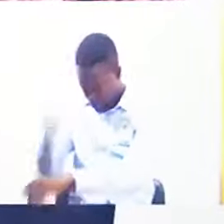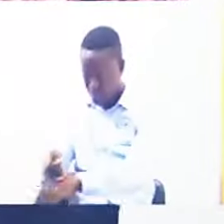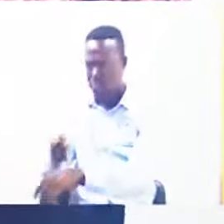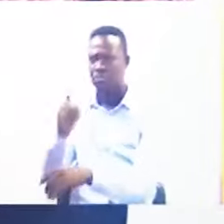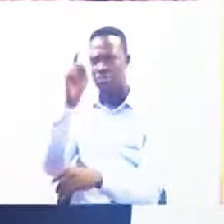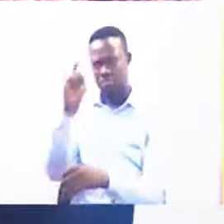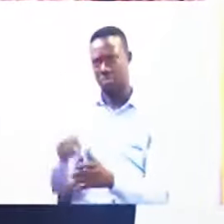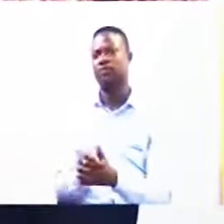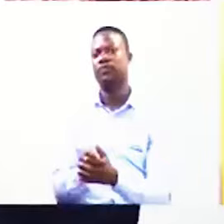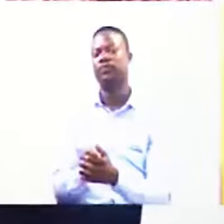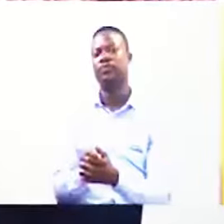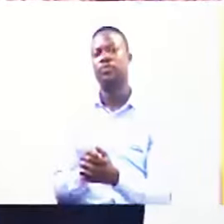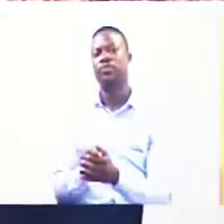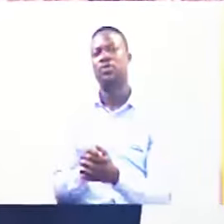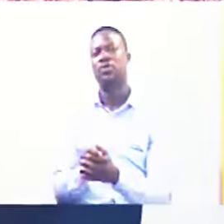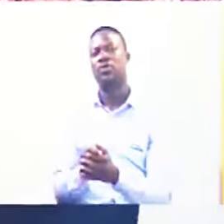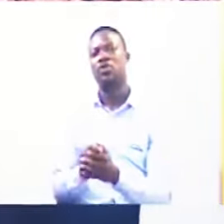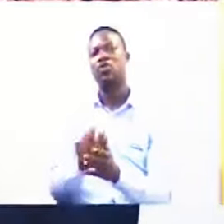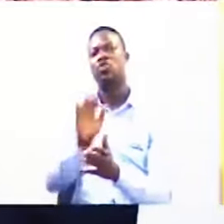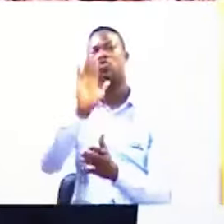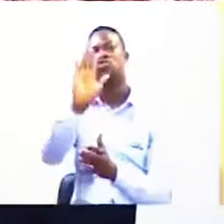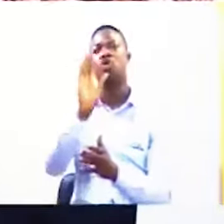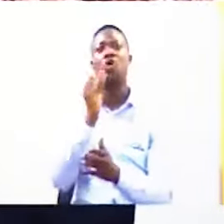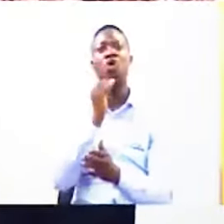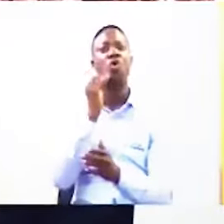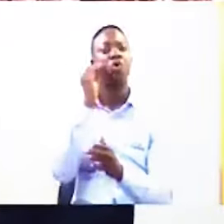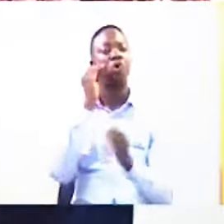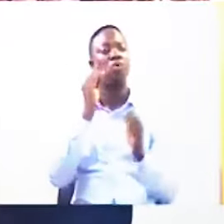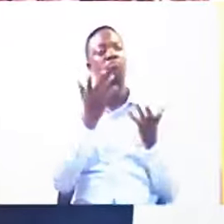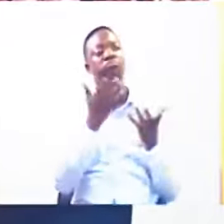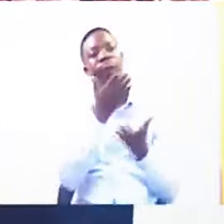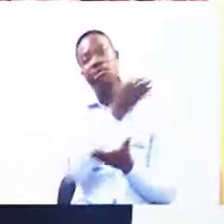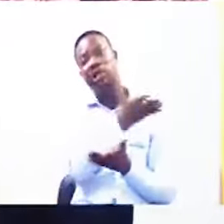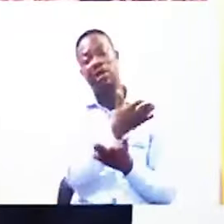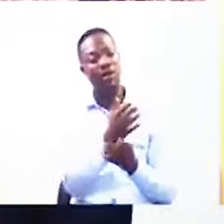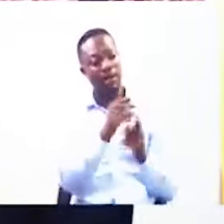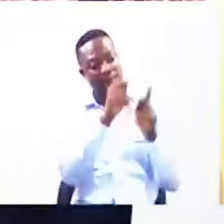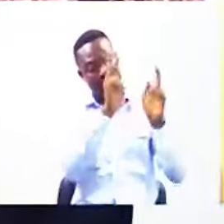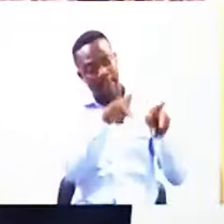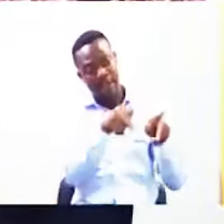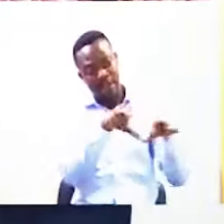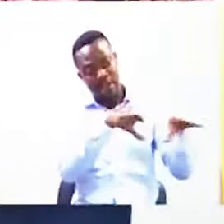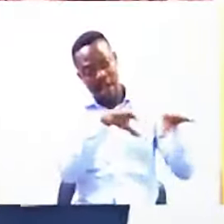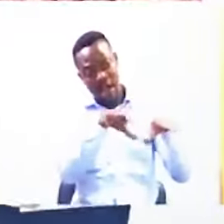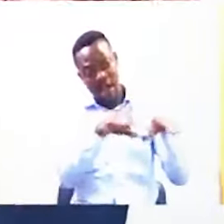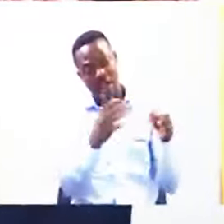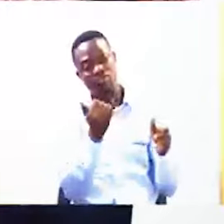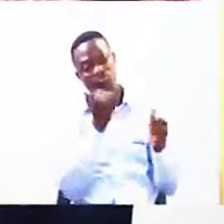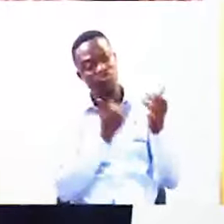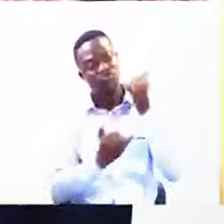And people under your roof in order to save them from becoming immoral.